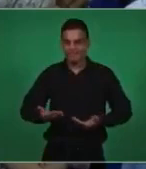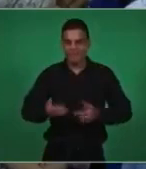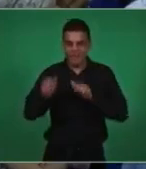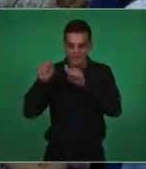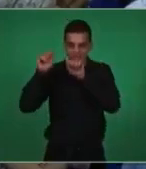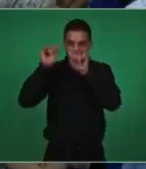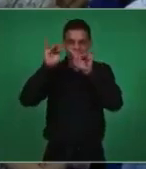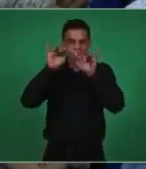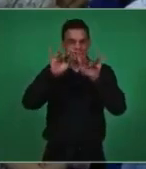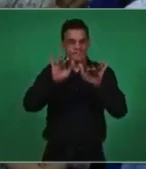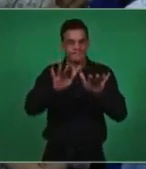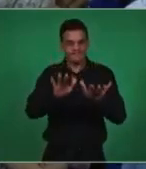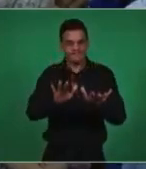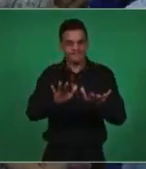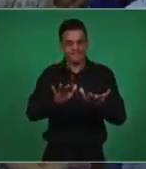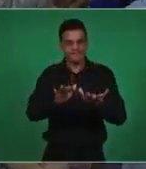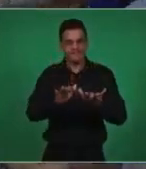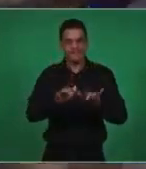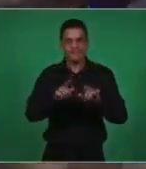for a special blessing,